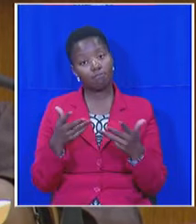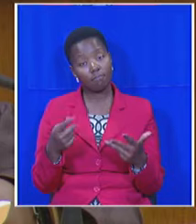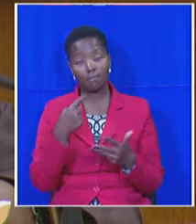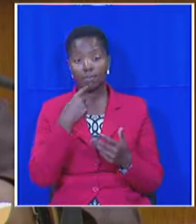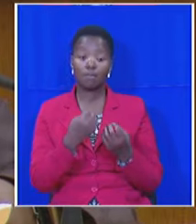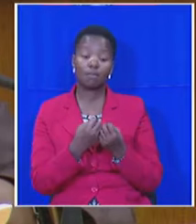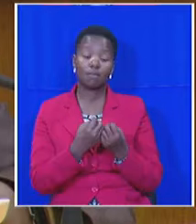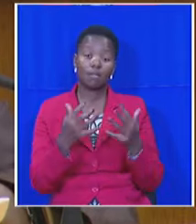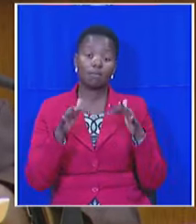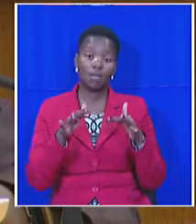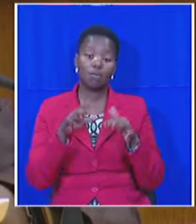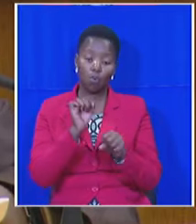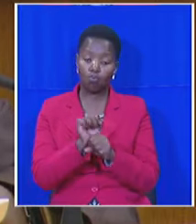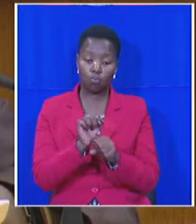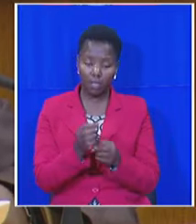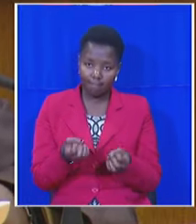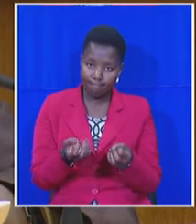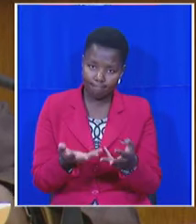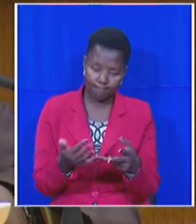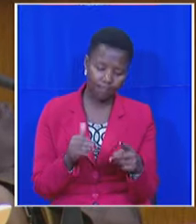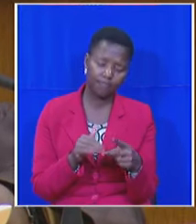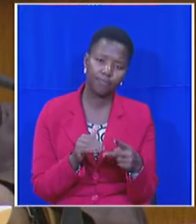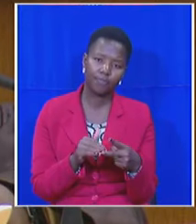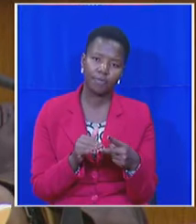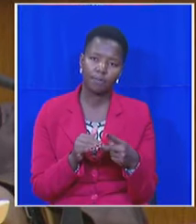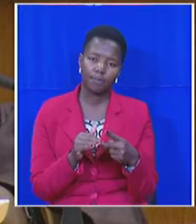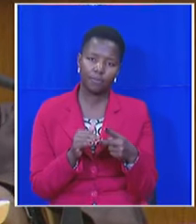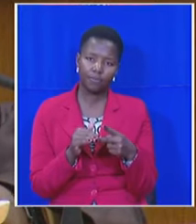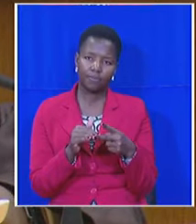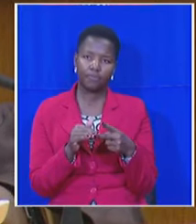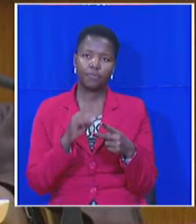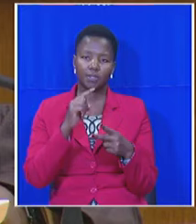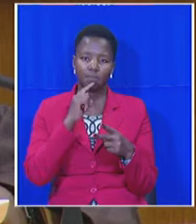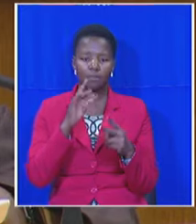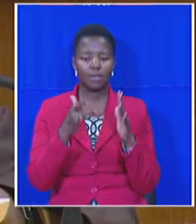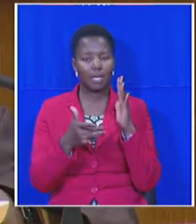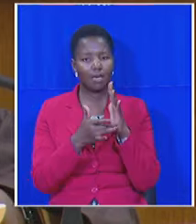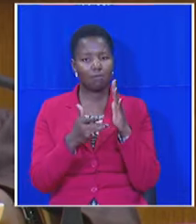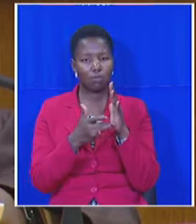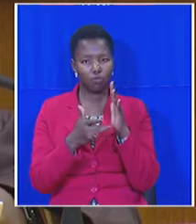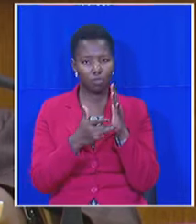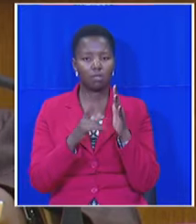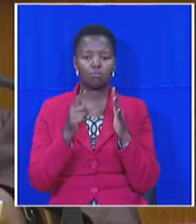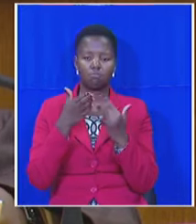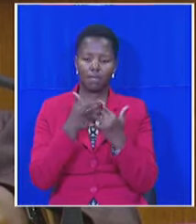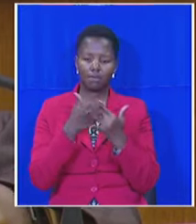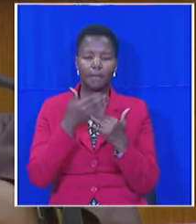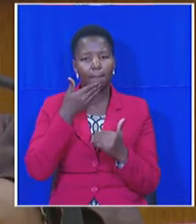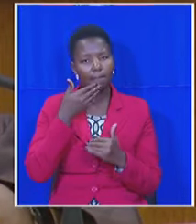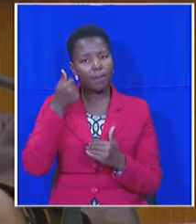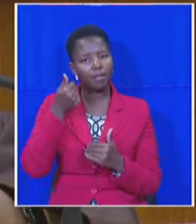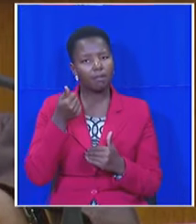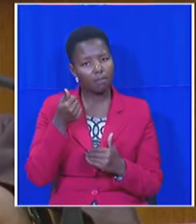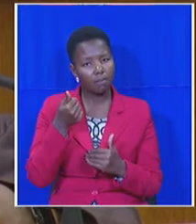amabhlorho nendlela namatelefoni nazo zonke into lezi bathi phecelezi ngesikhuwa iinfrastructure.